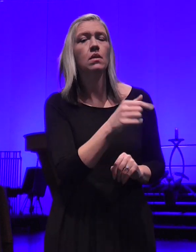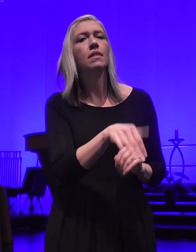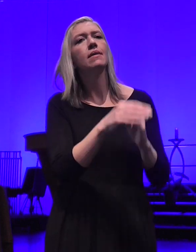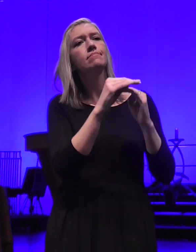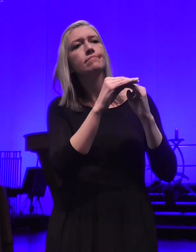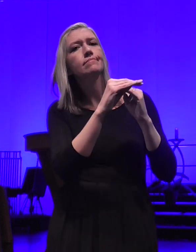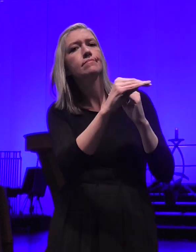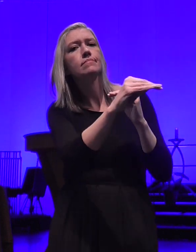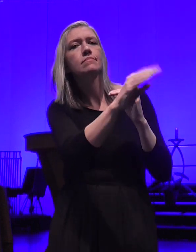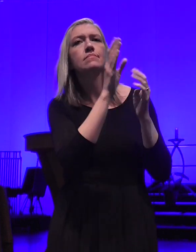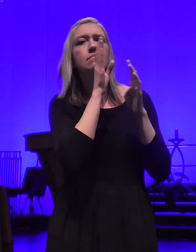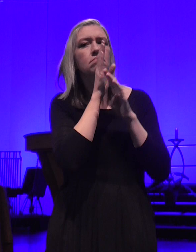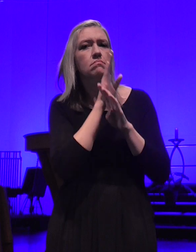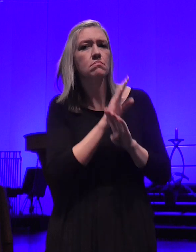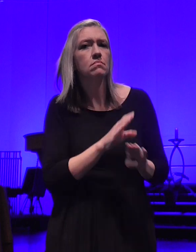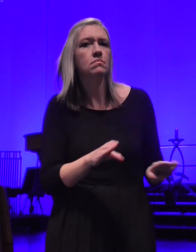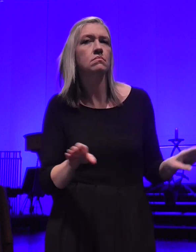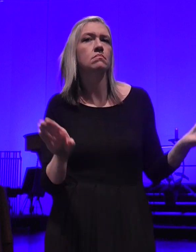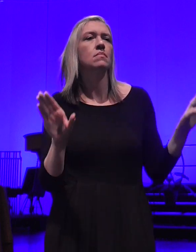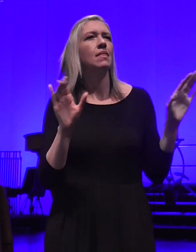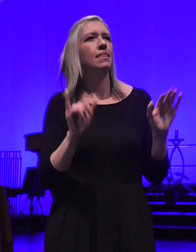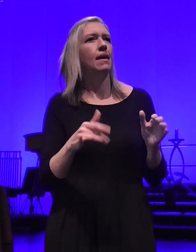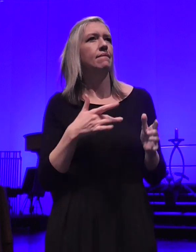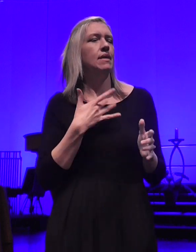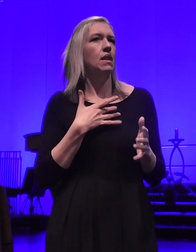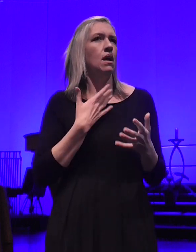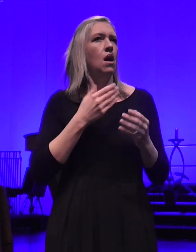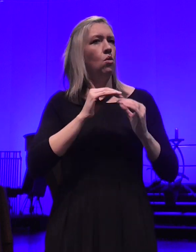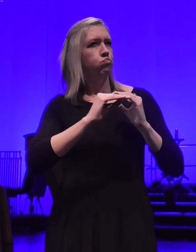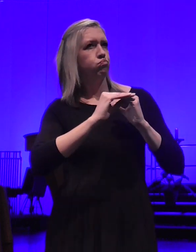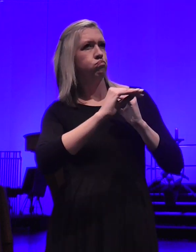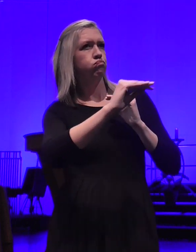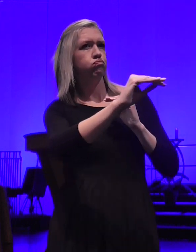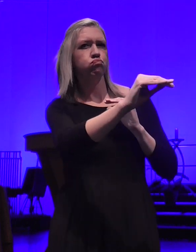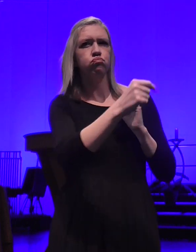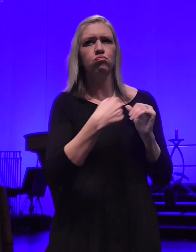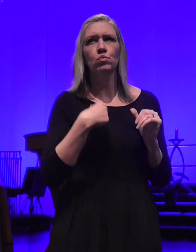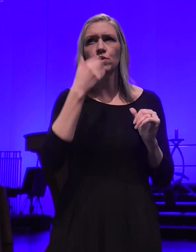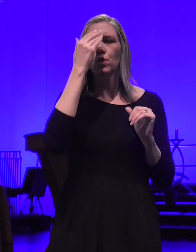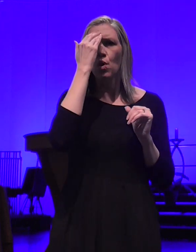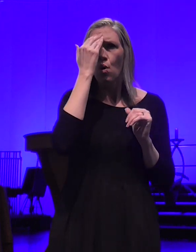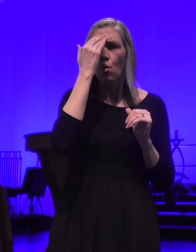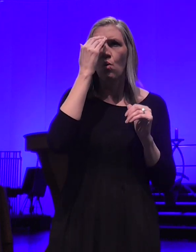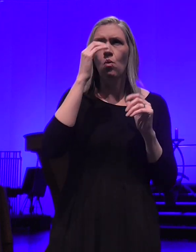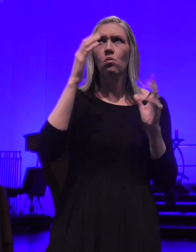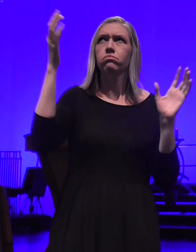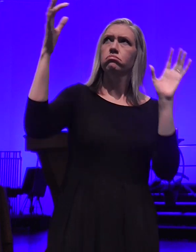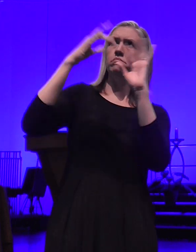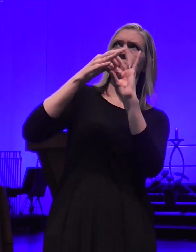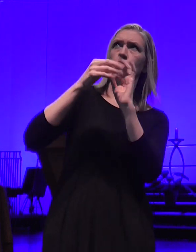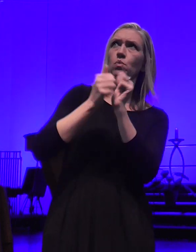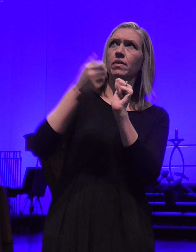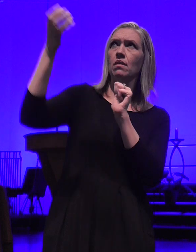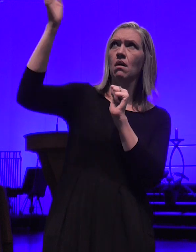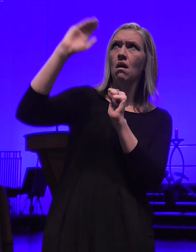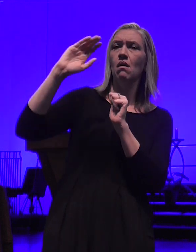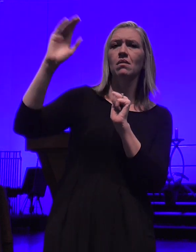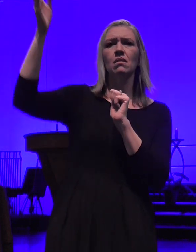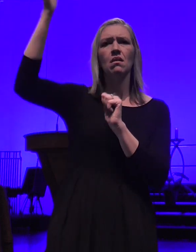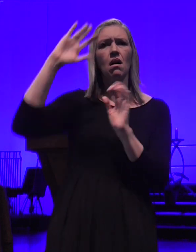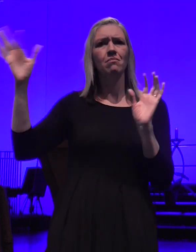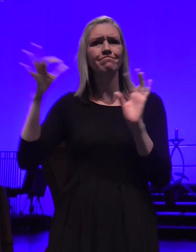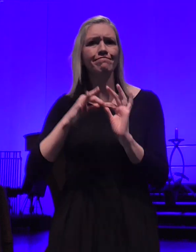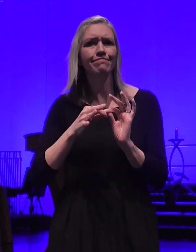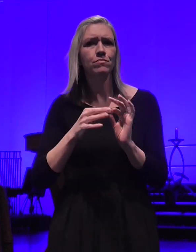that stillness rises and we begin to know our place in God and God's place in